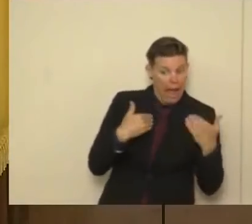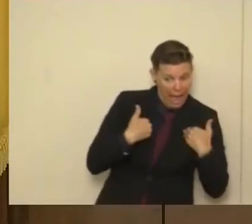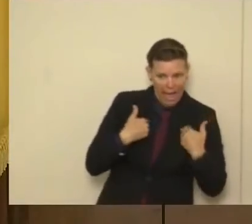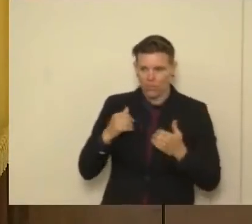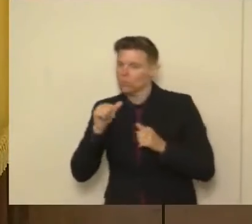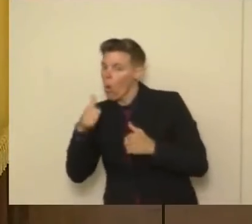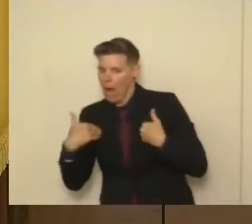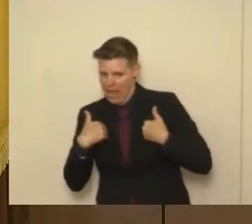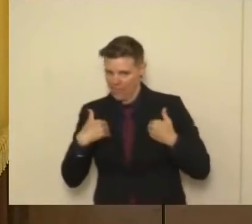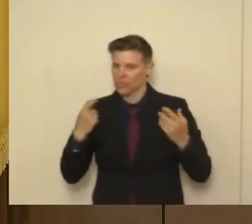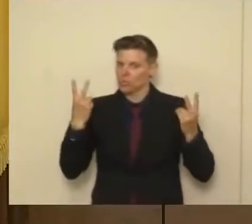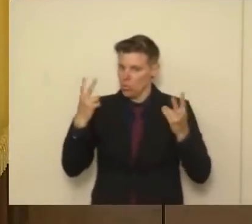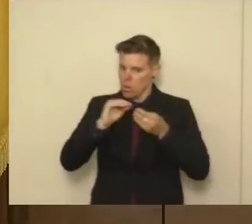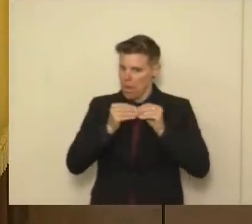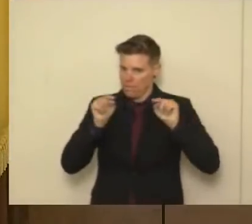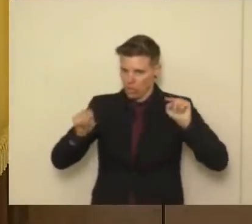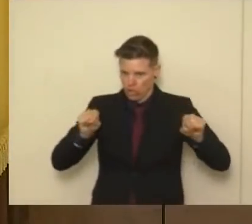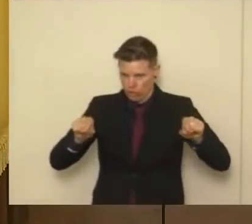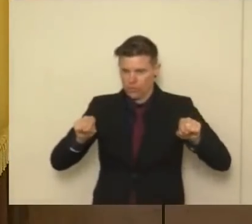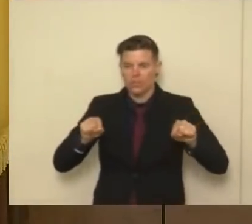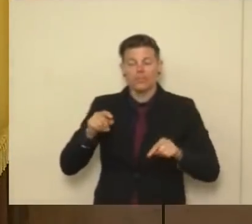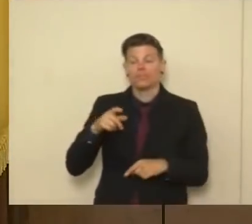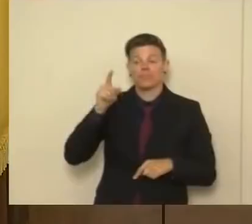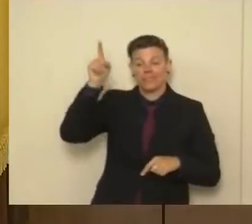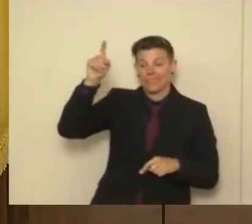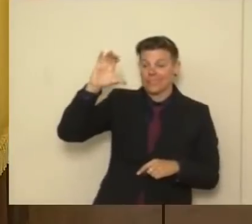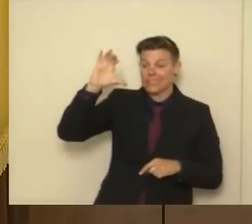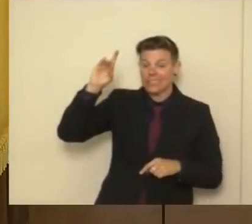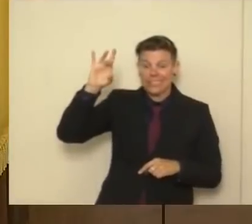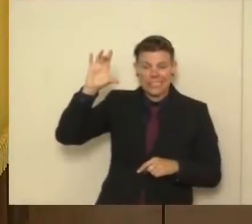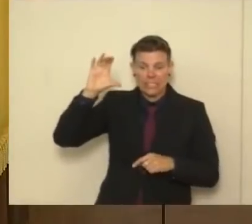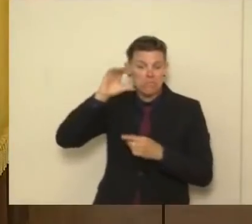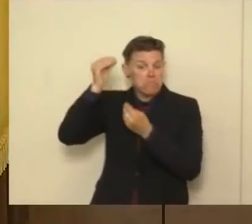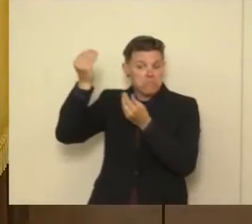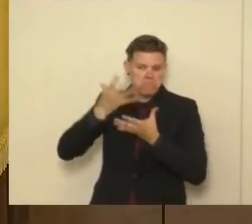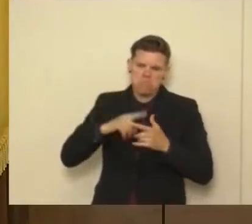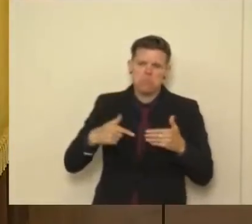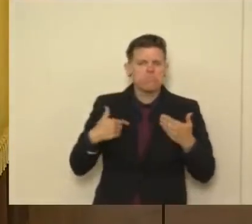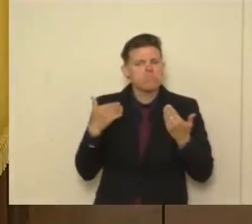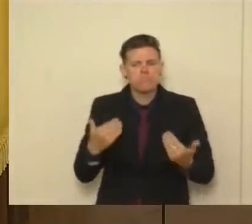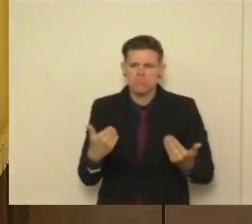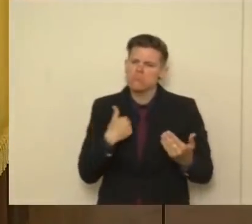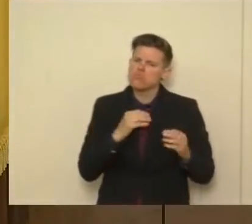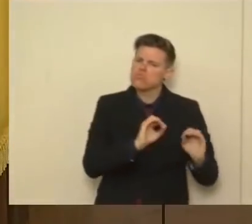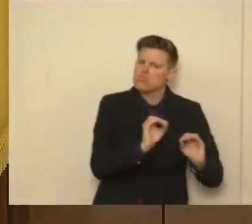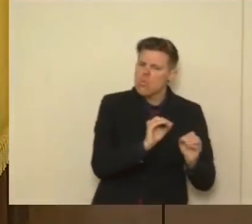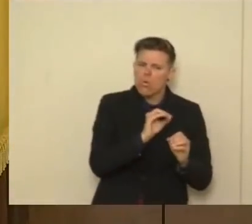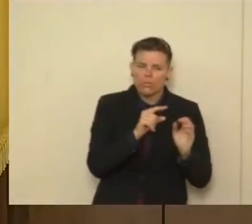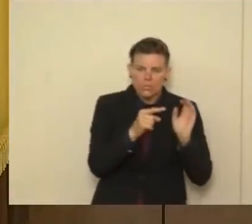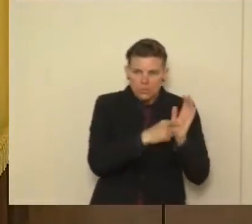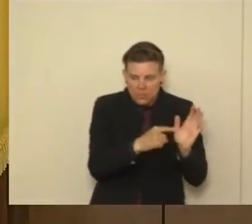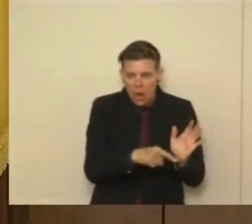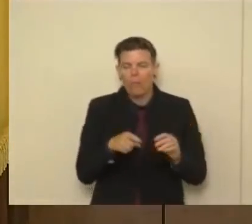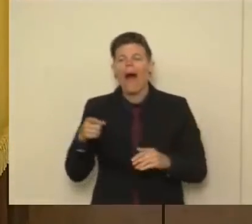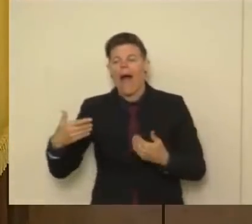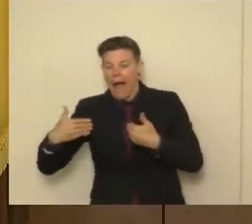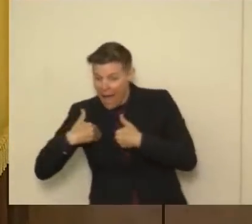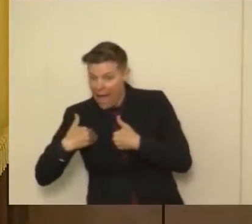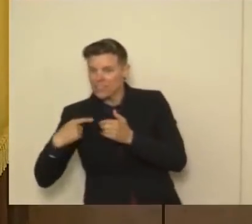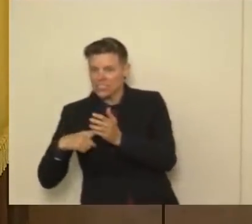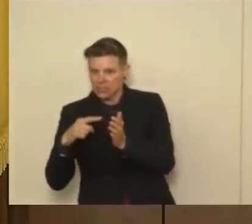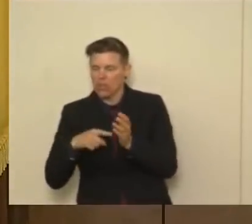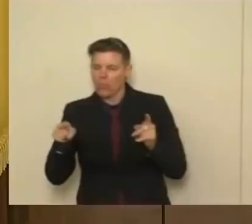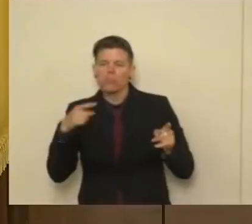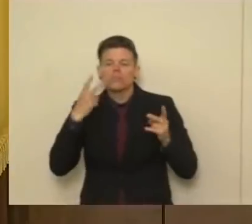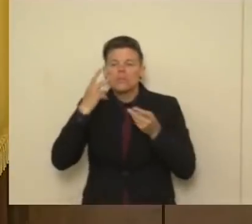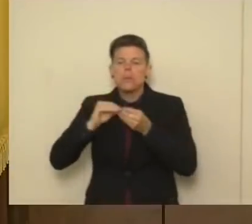and the CDC didn't tell you to, and then they didn't have enough supplies to do that, so only sick people or healthcare workers. I mean, they were